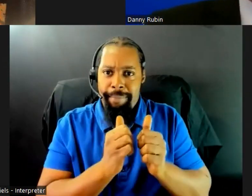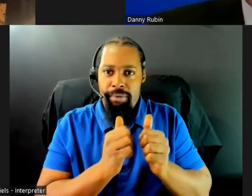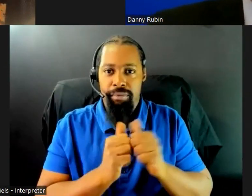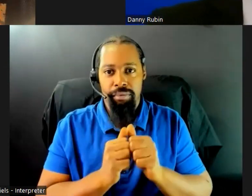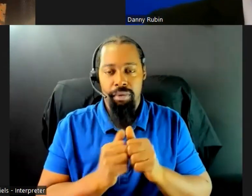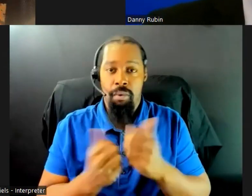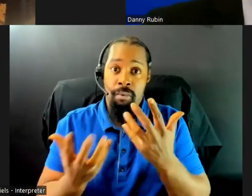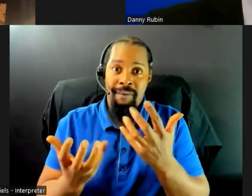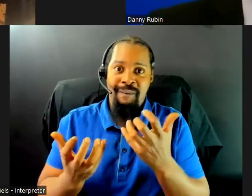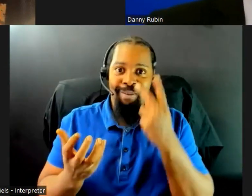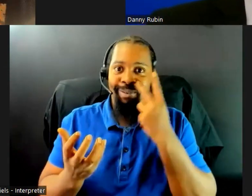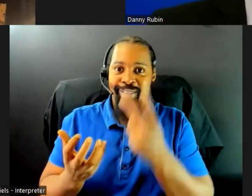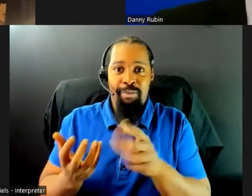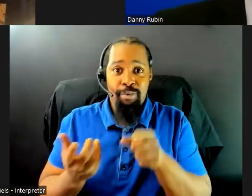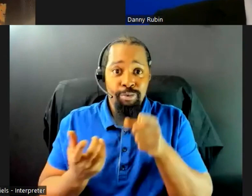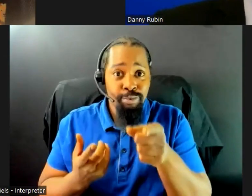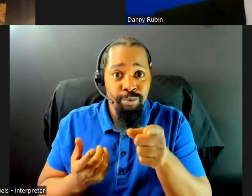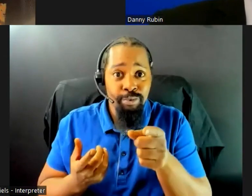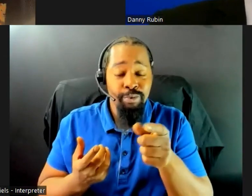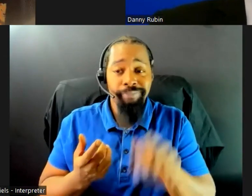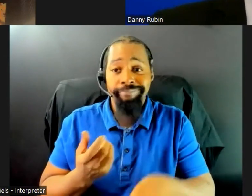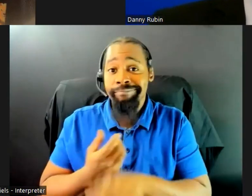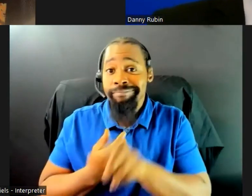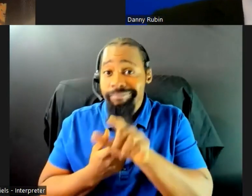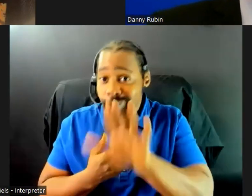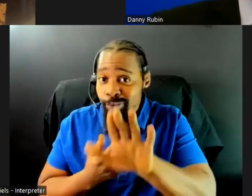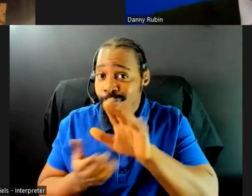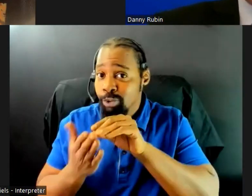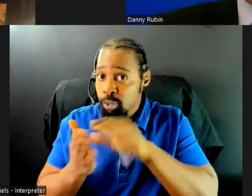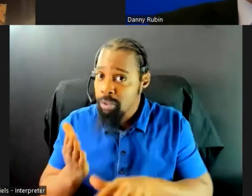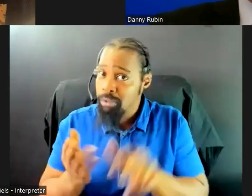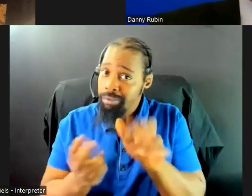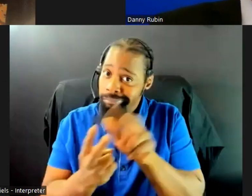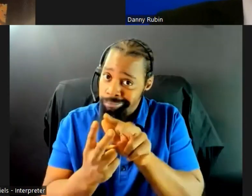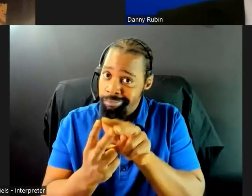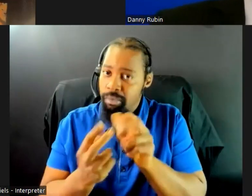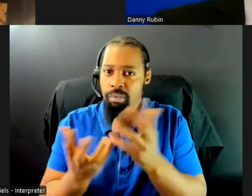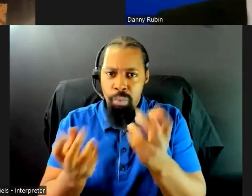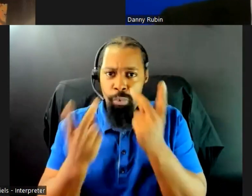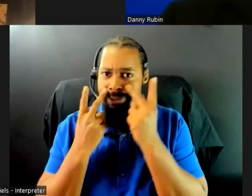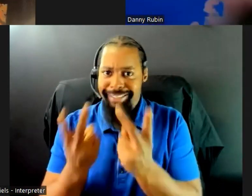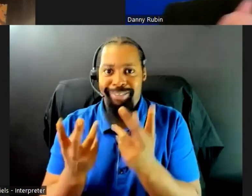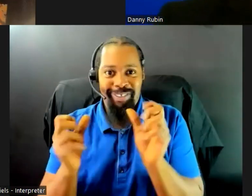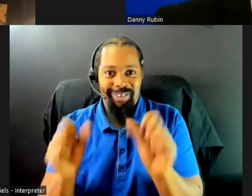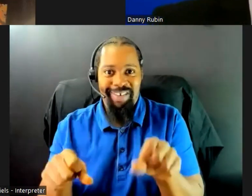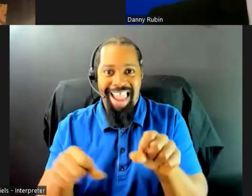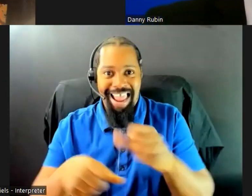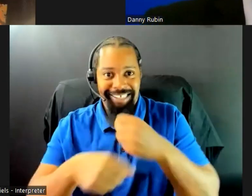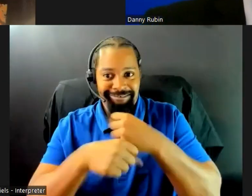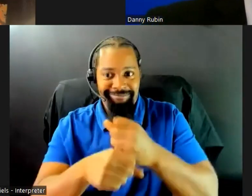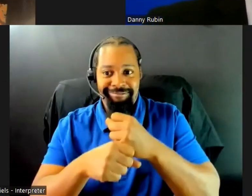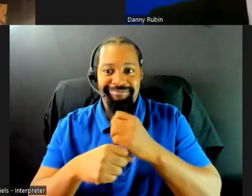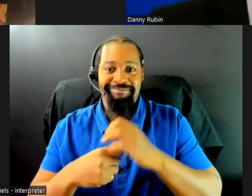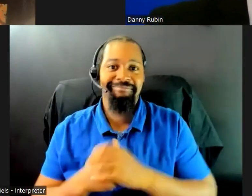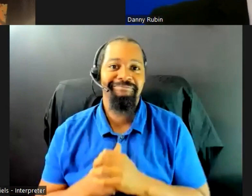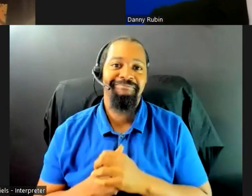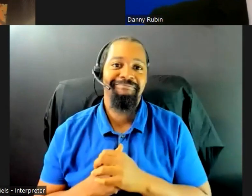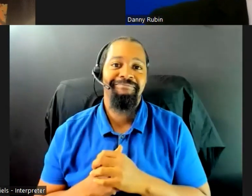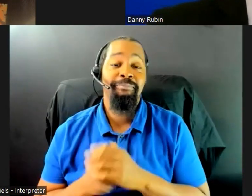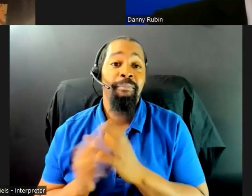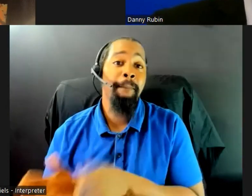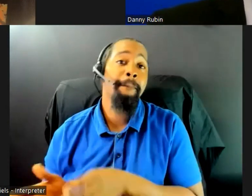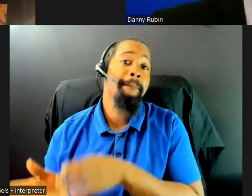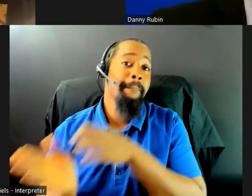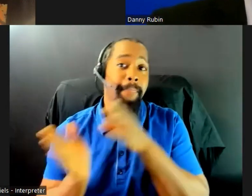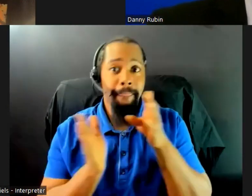giving you as much notice as we can so you can be part of it. So with that, I want to bring us back to our special discussion today